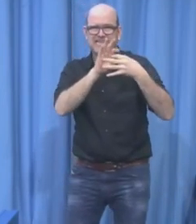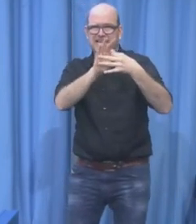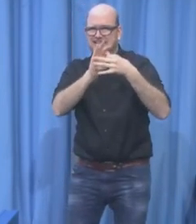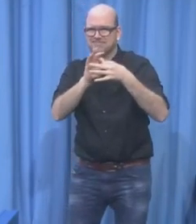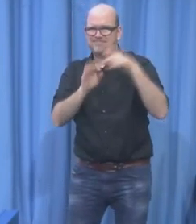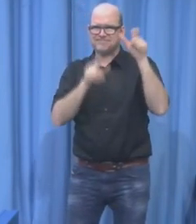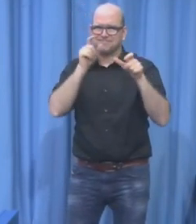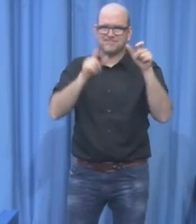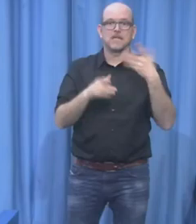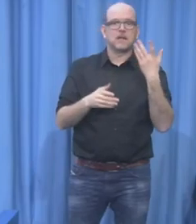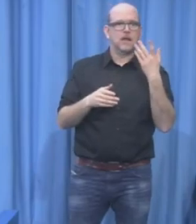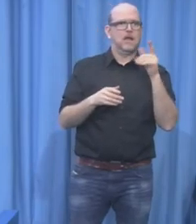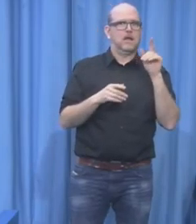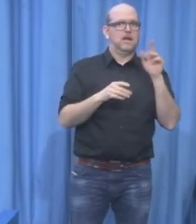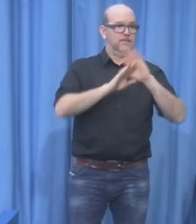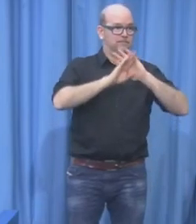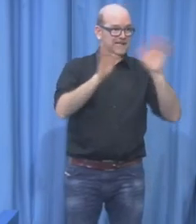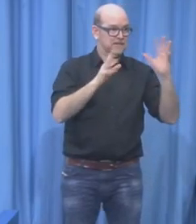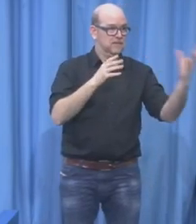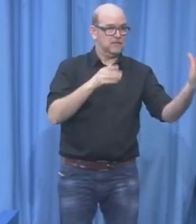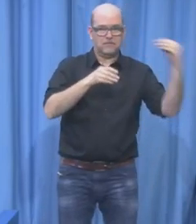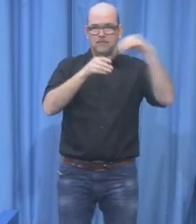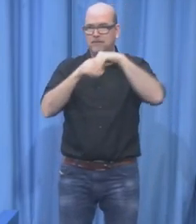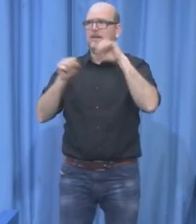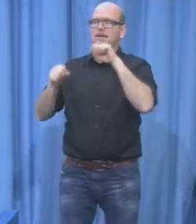So the program is